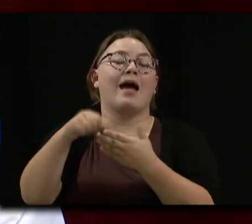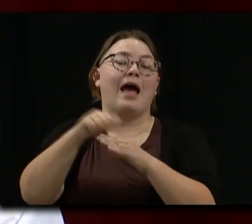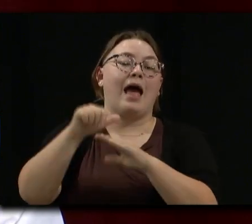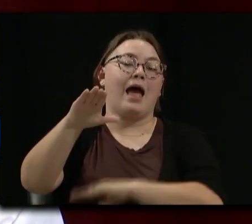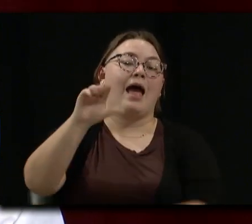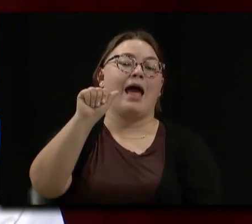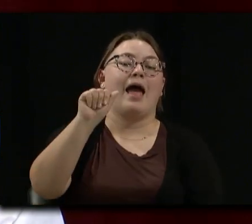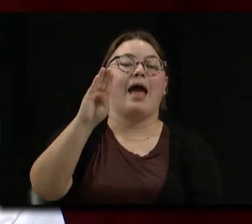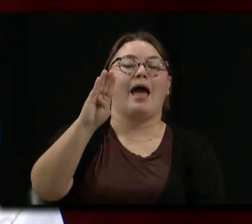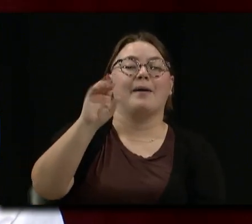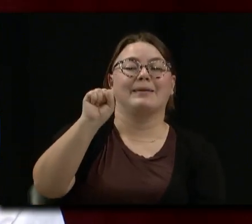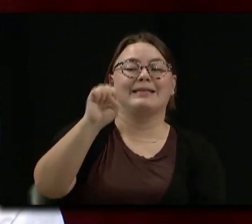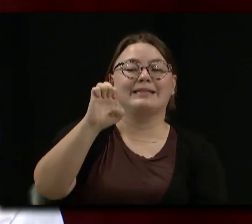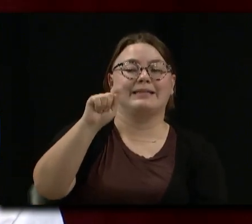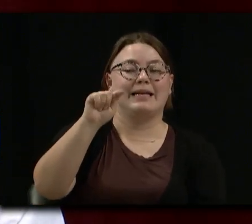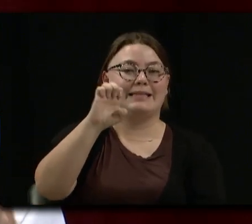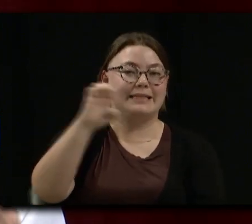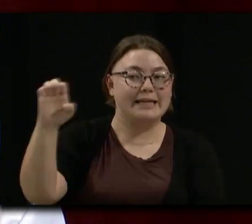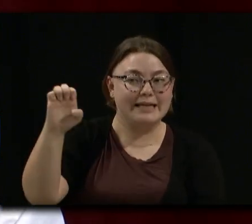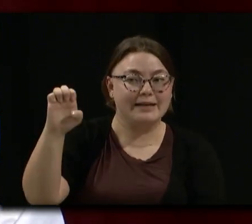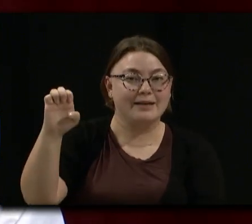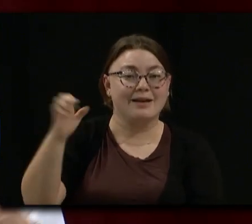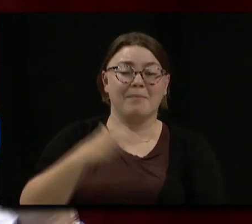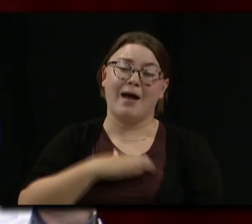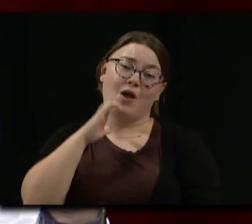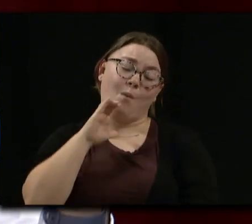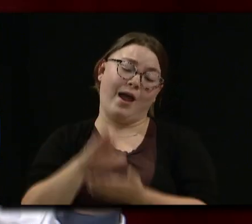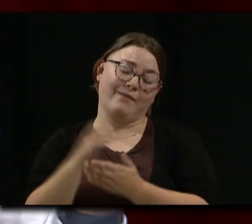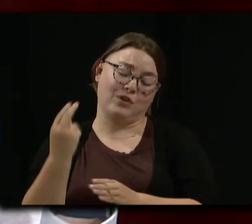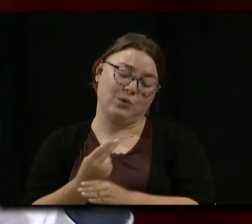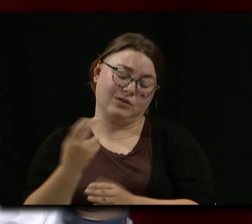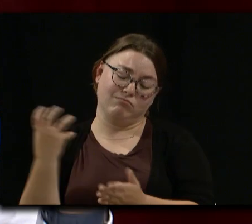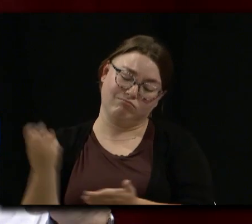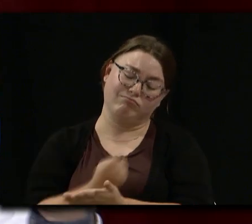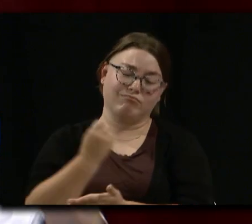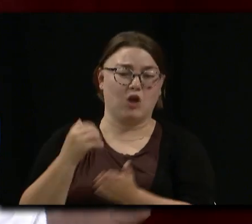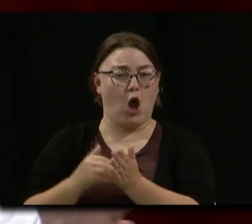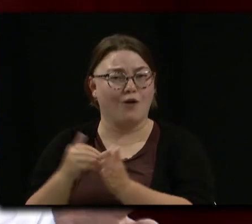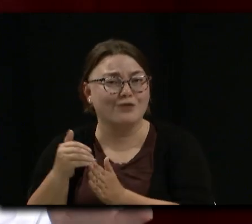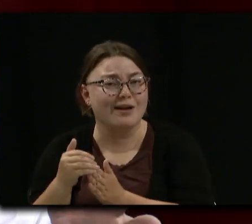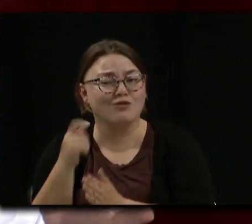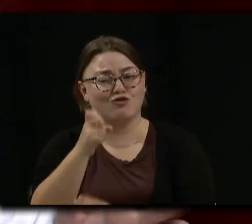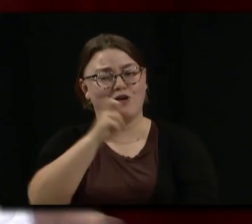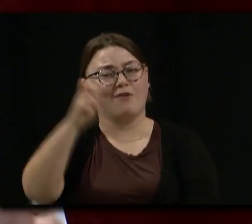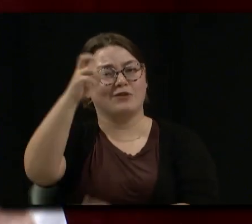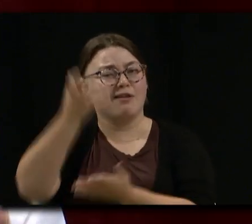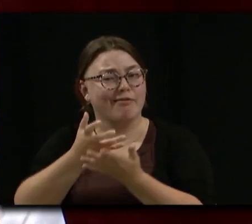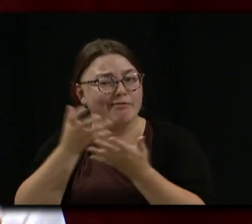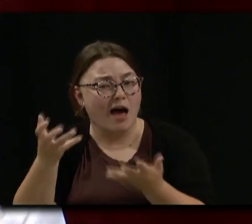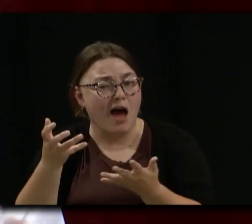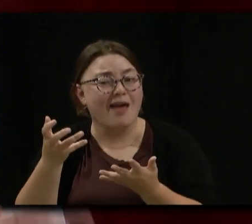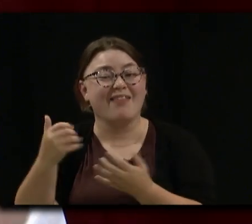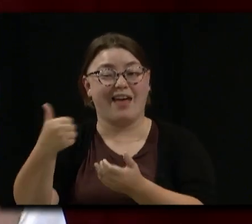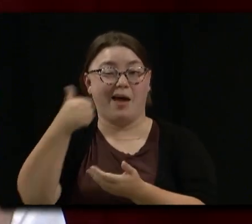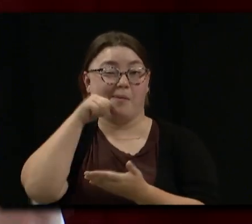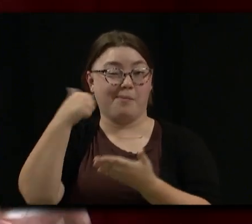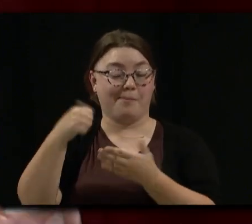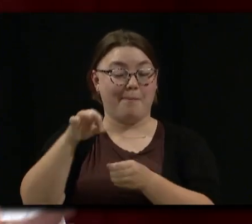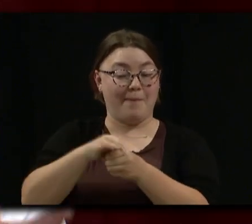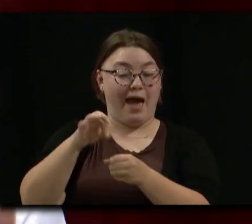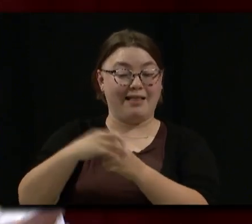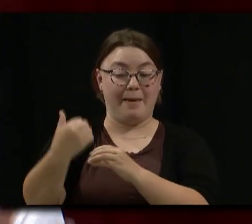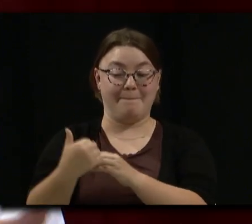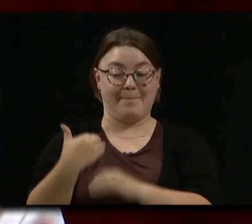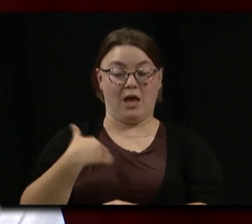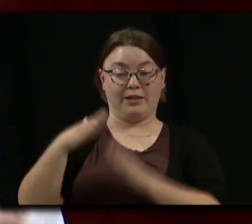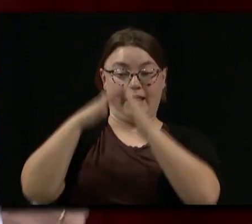an option that my wife often uses because she travels a lot, and so she would be able to get that absentee ballot mailed to her house, and then she has plenty